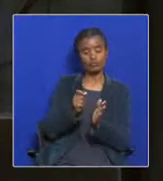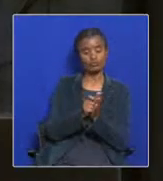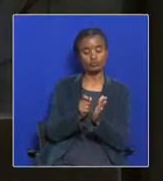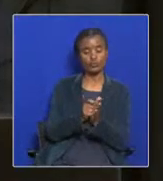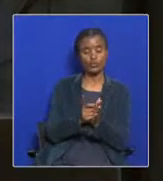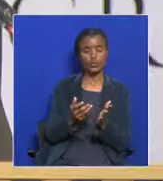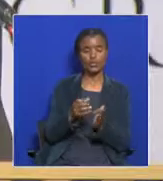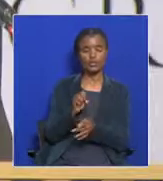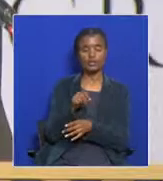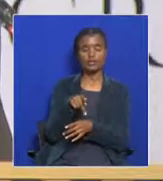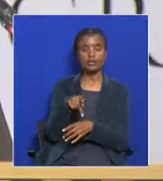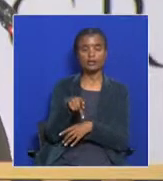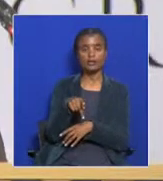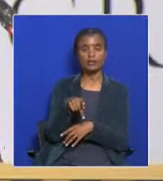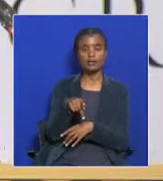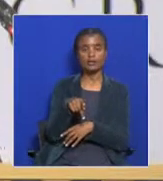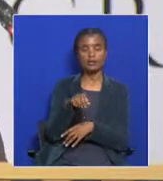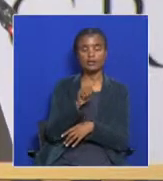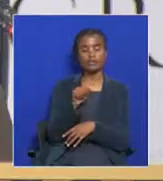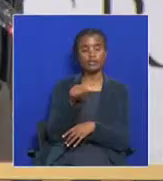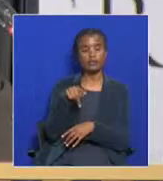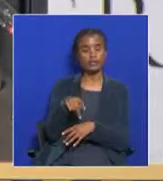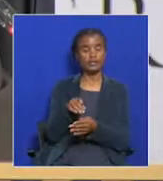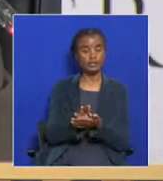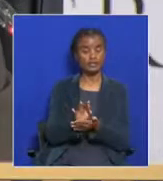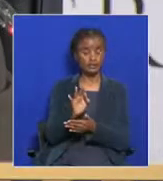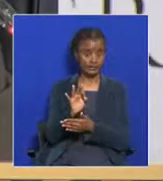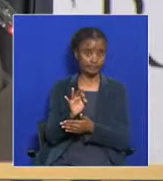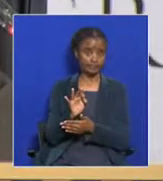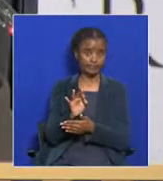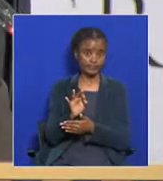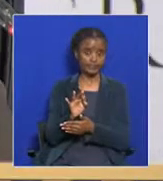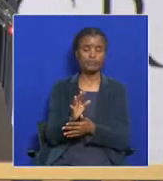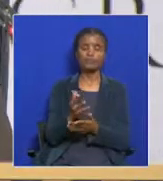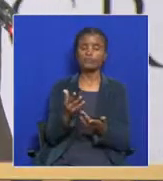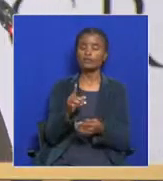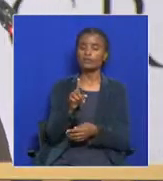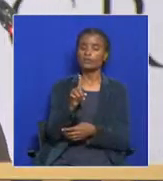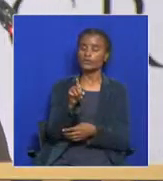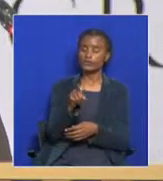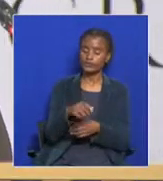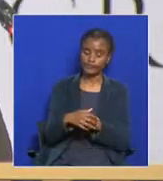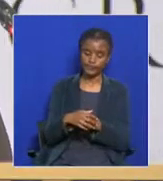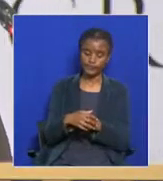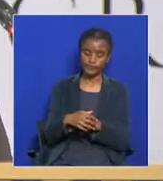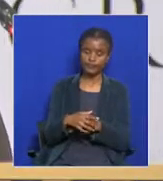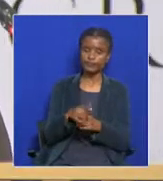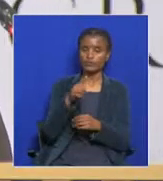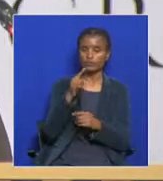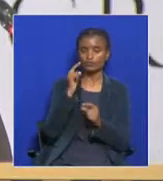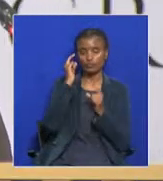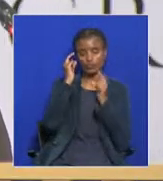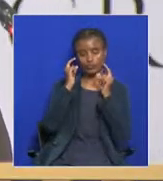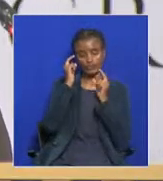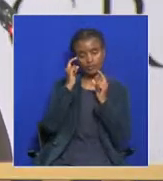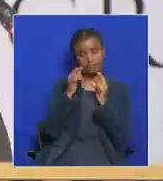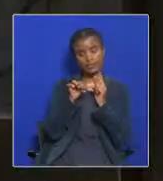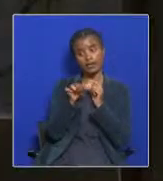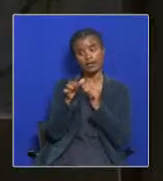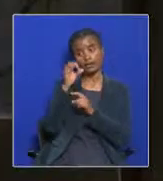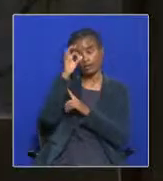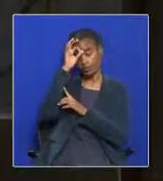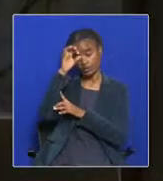into the SAP 13. Did you not consider to phone other stations